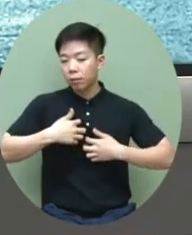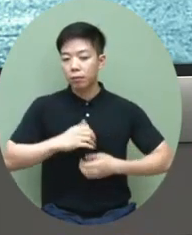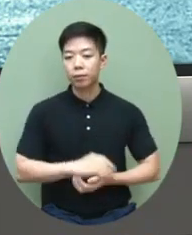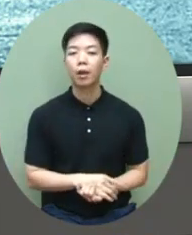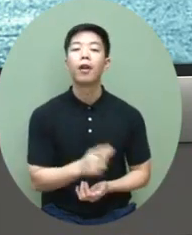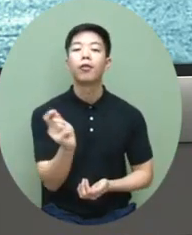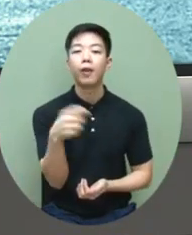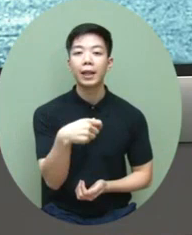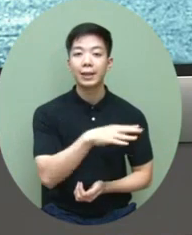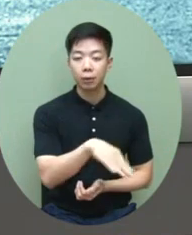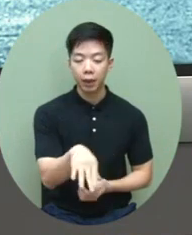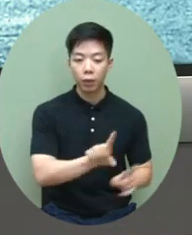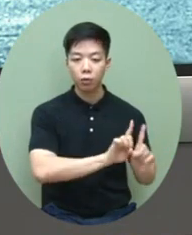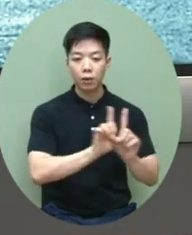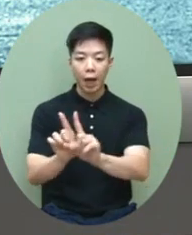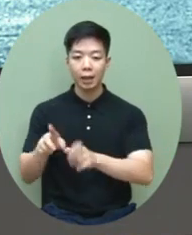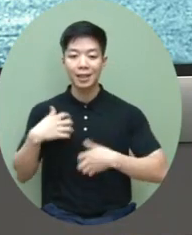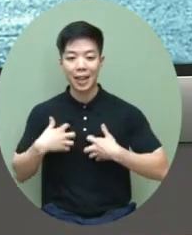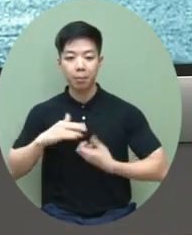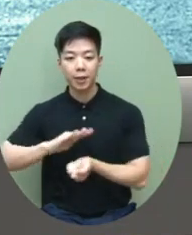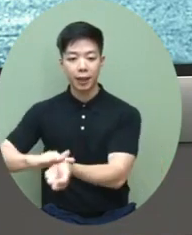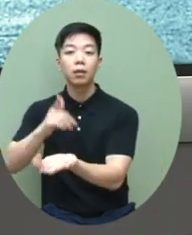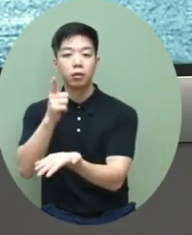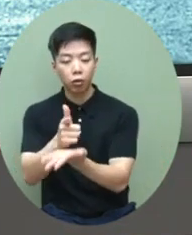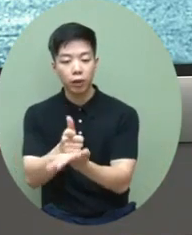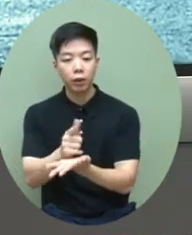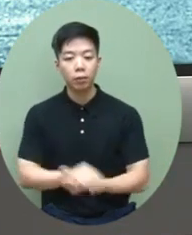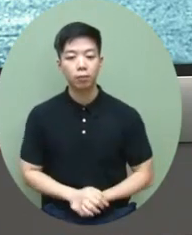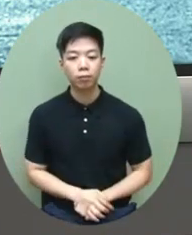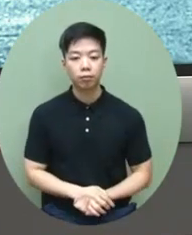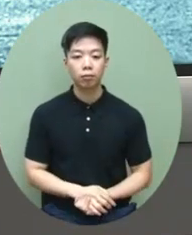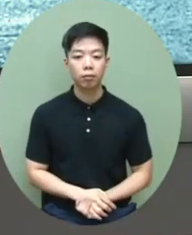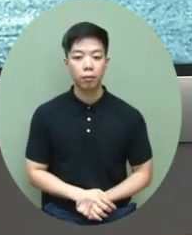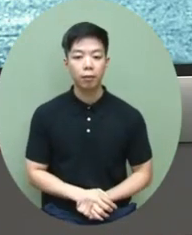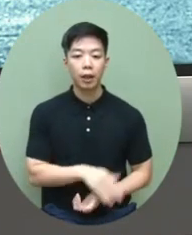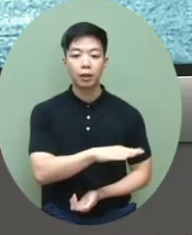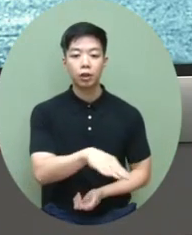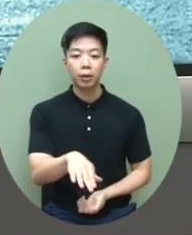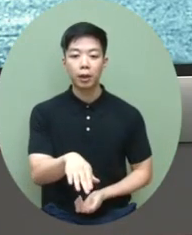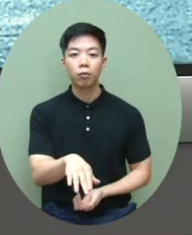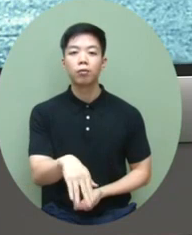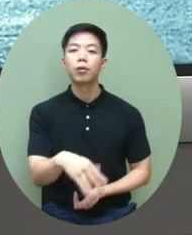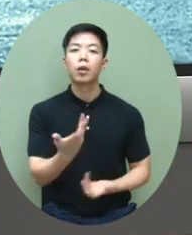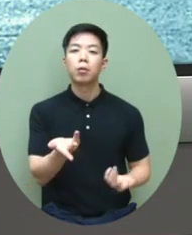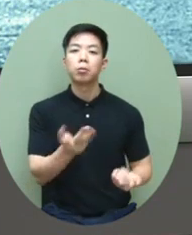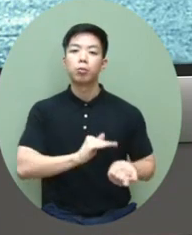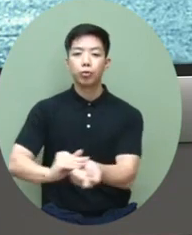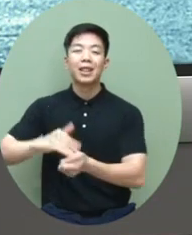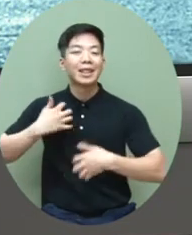because the child may need some urgent treatment which can save the life of the child. The trend